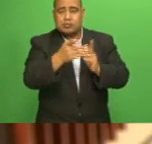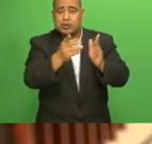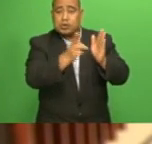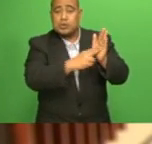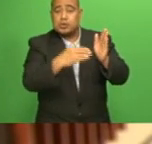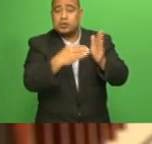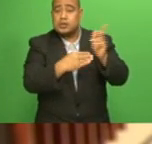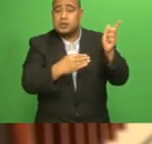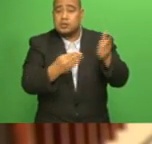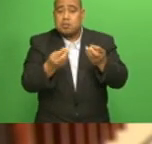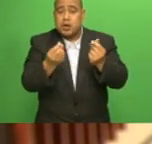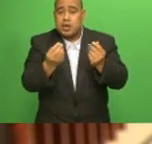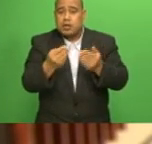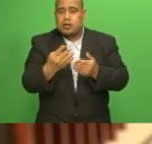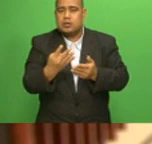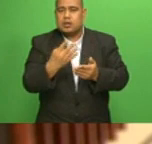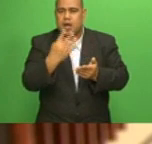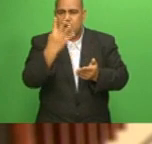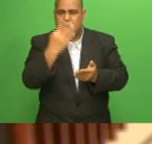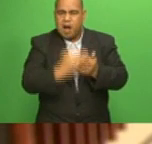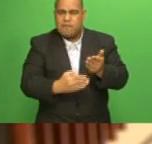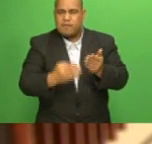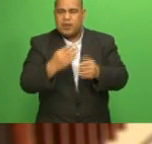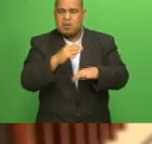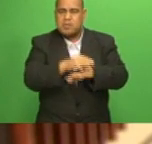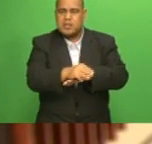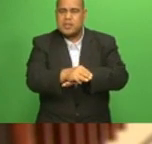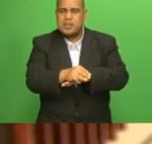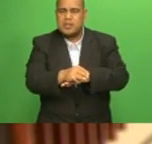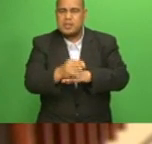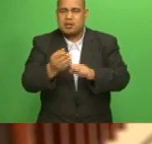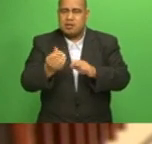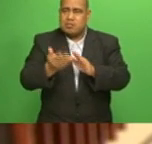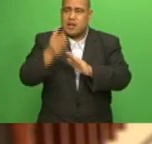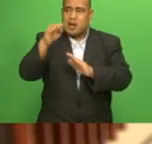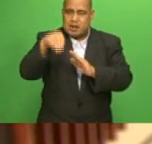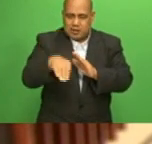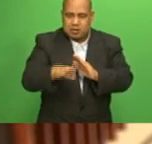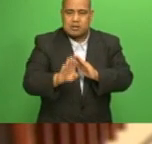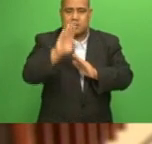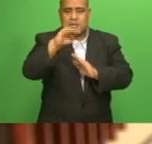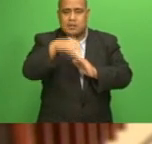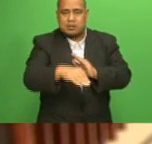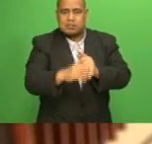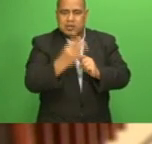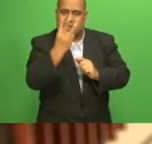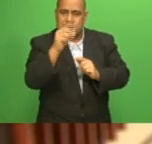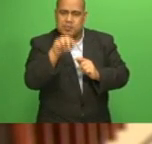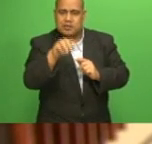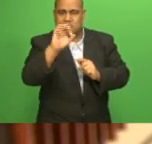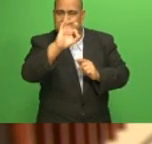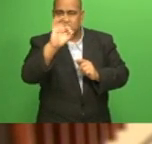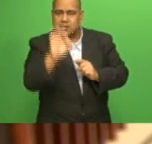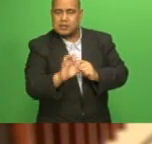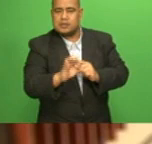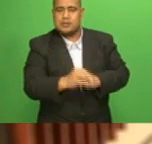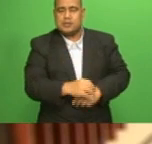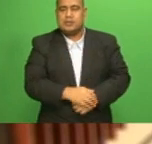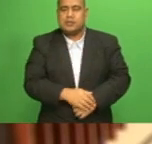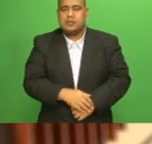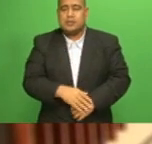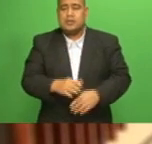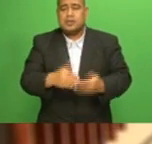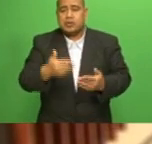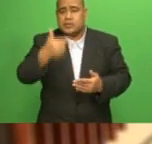4.5-month high and fell 0.3%. Data released today for New Zealand showed retail spending jumped 79% in